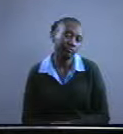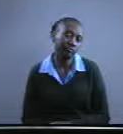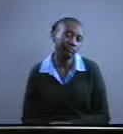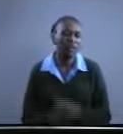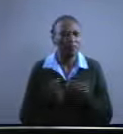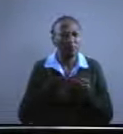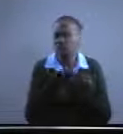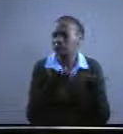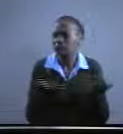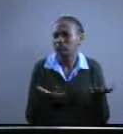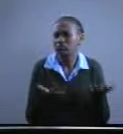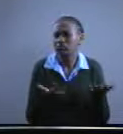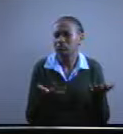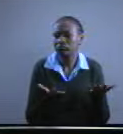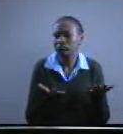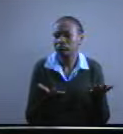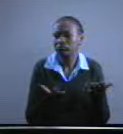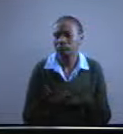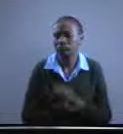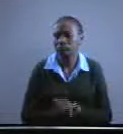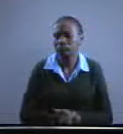Honourable members, during the